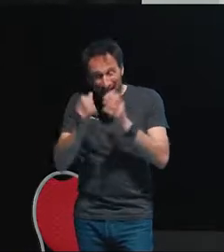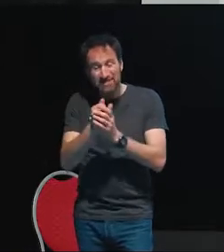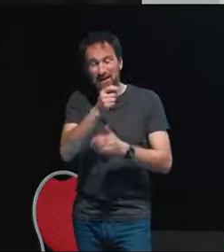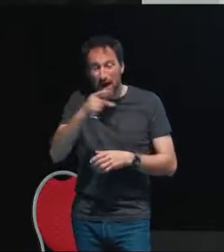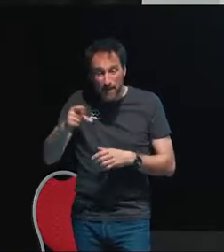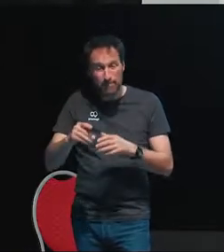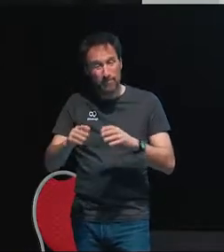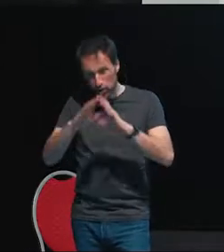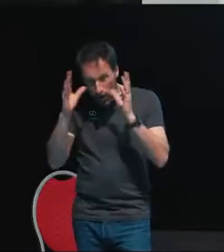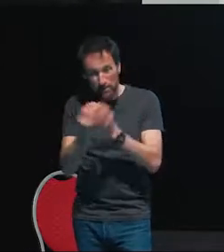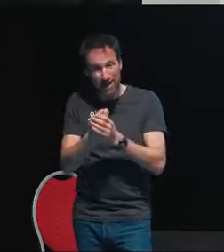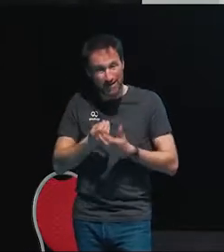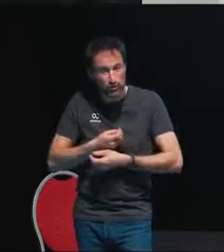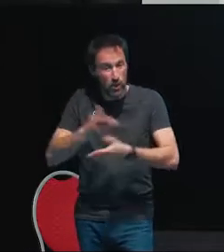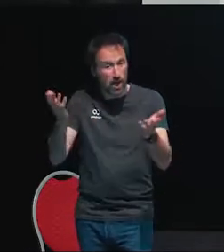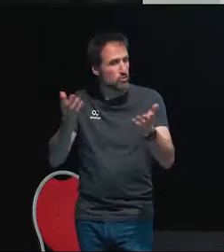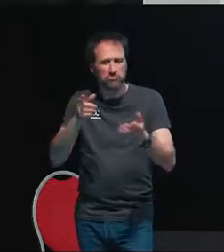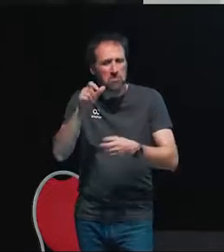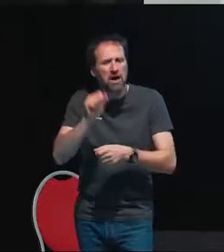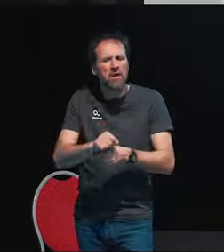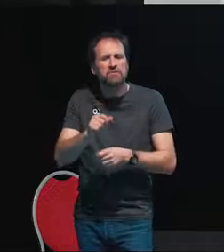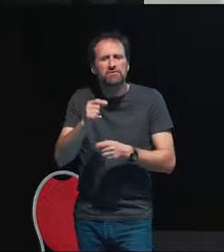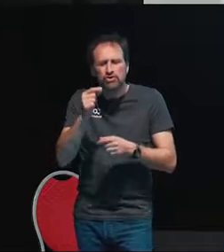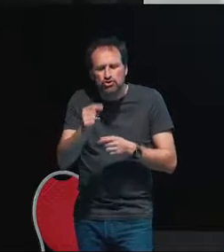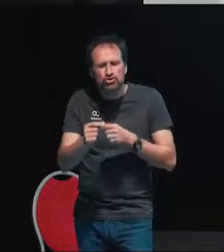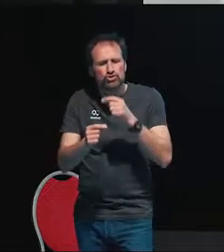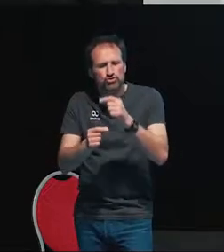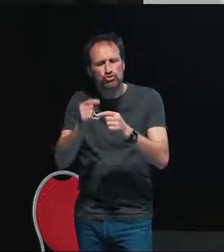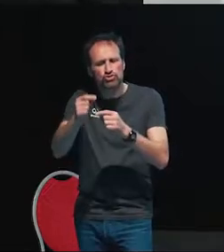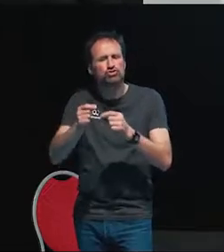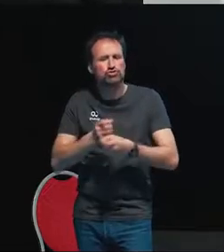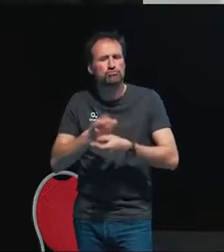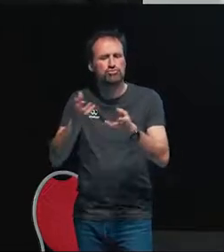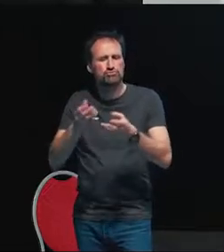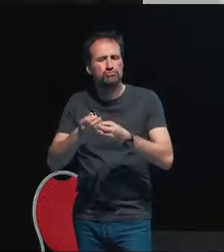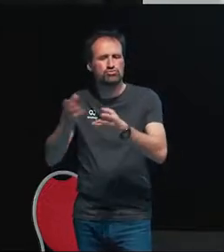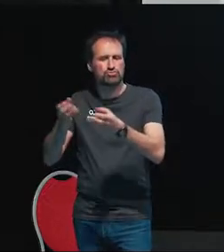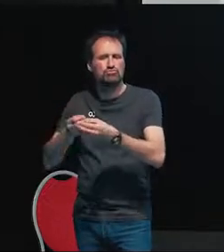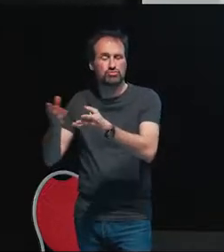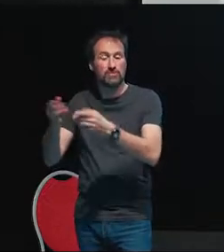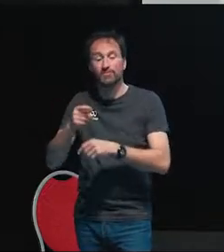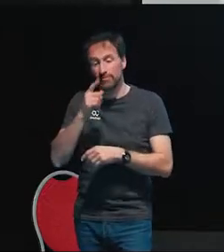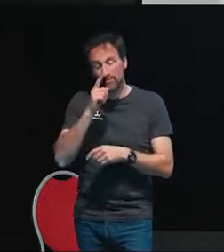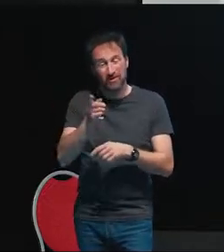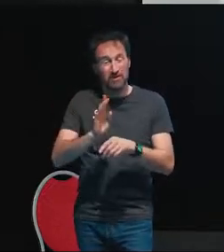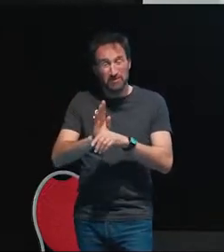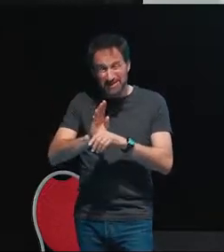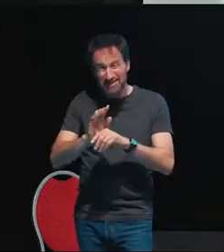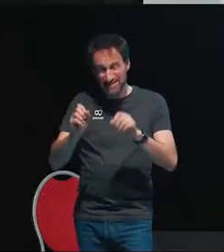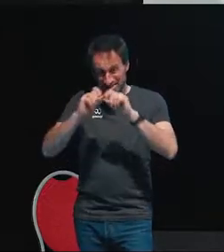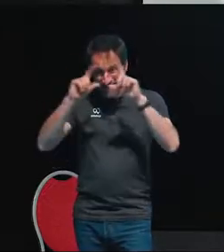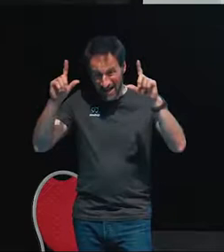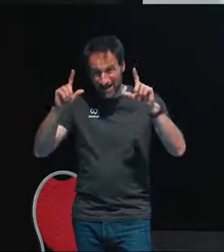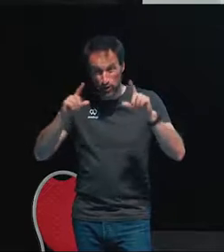that gradually you can roll out individual parts and if you're working in a business scenario where being up all the time is super